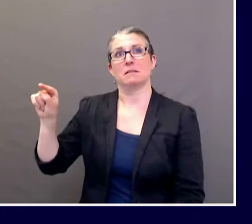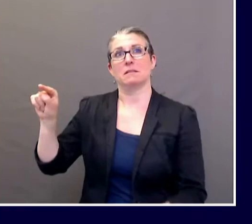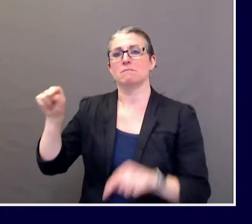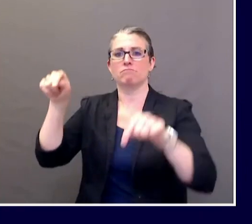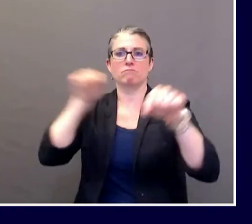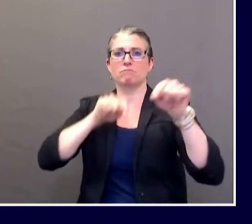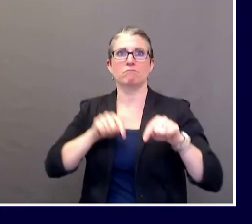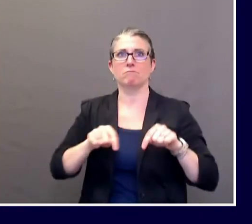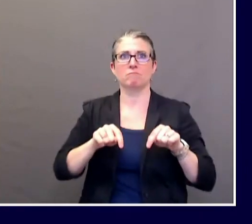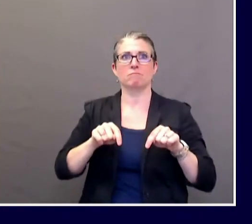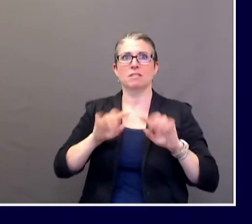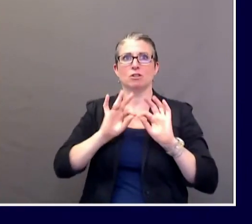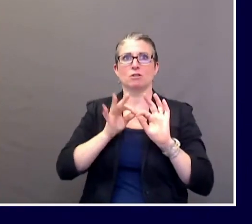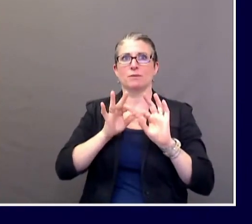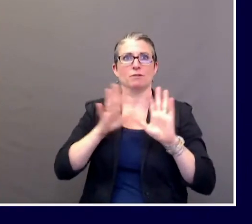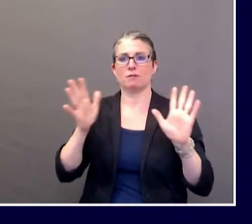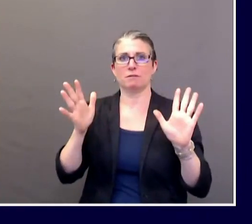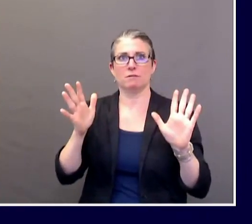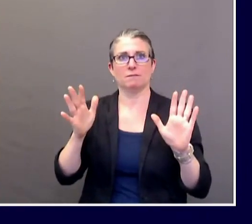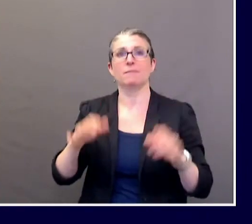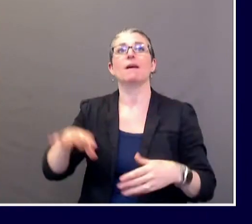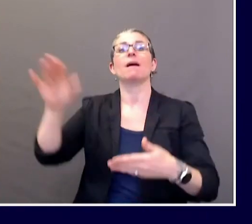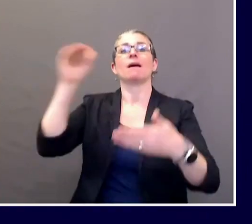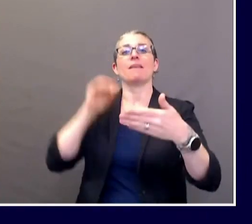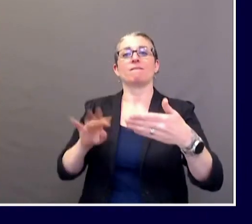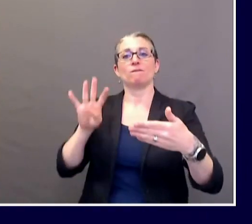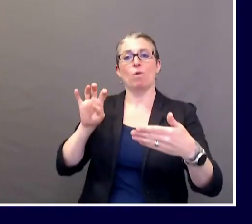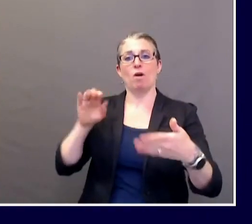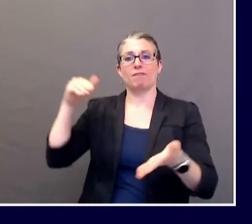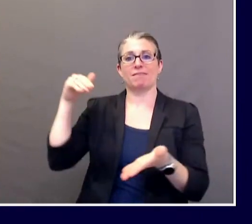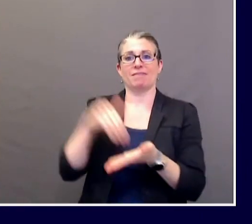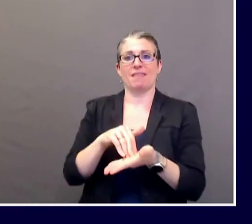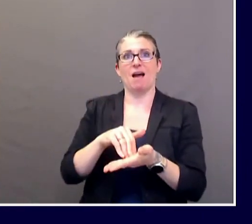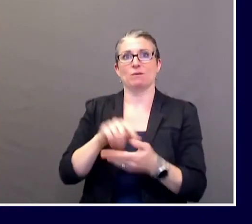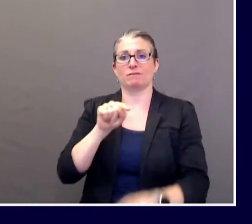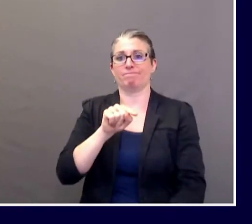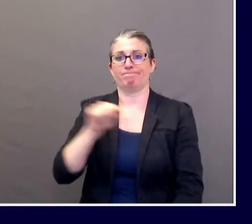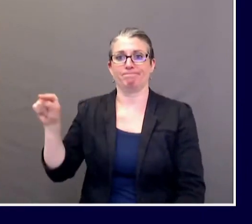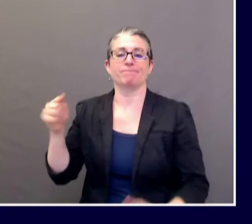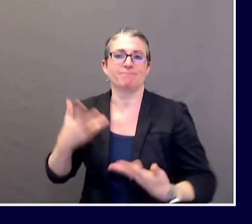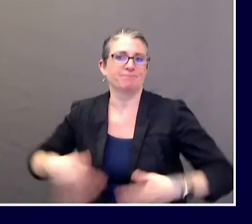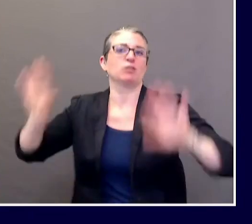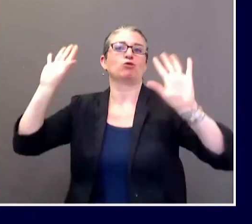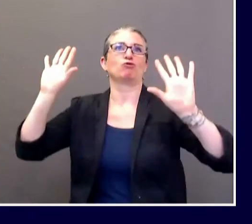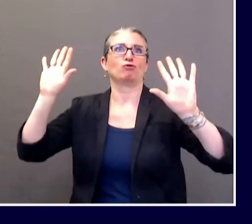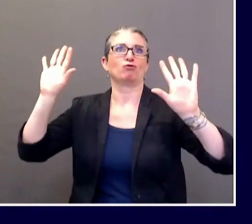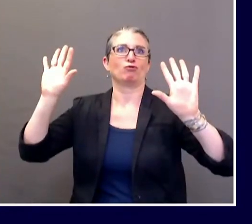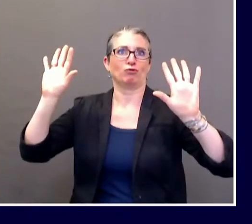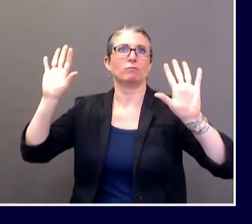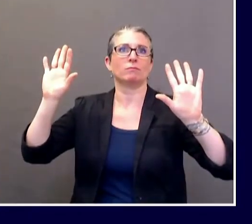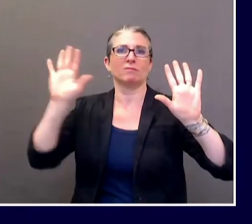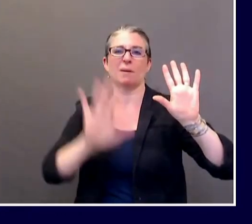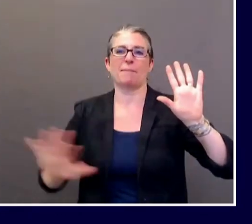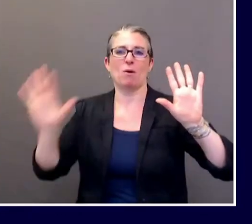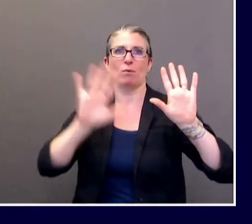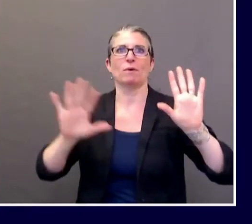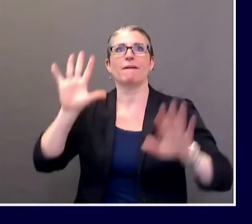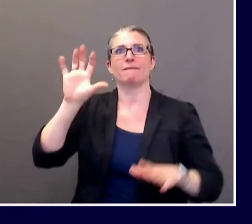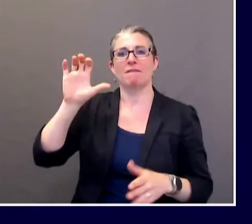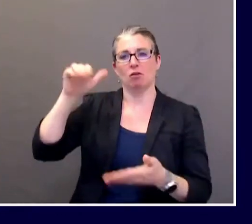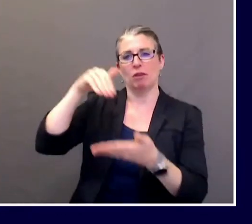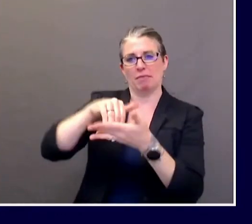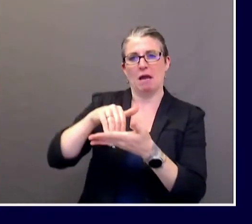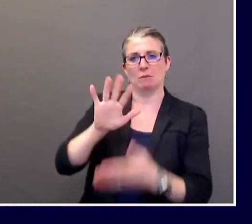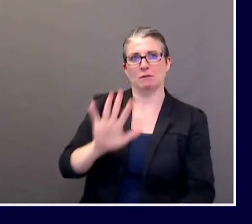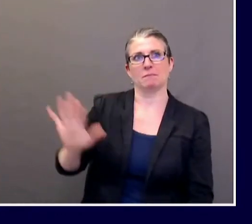483,953 of those are final doses. To put those numbers in perspective, among Maine people who are eligible for